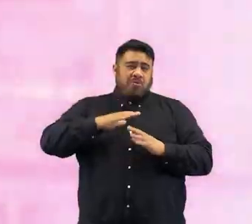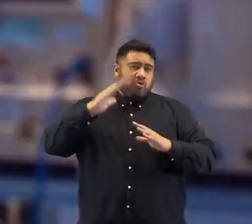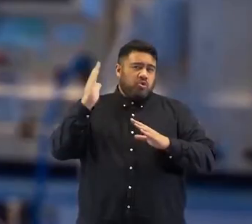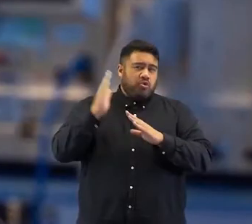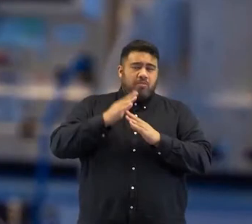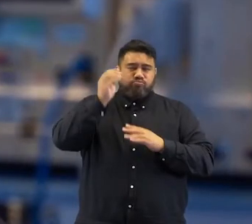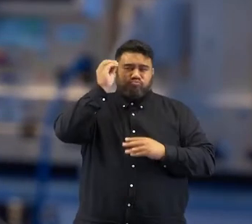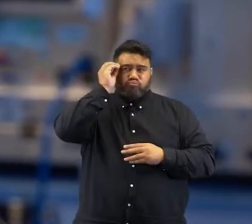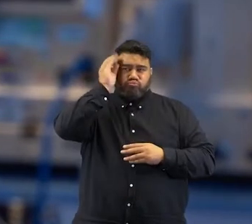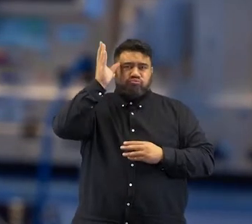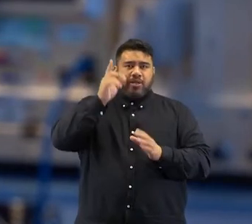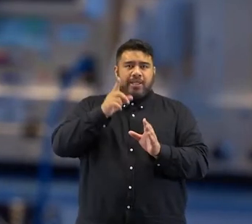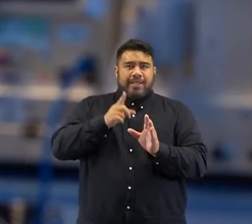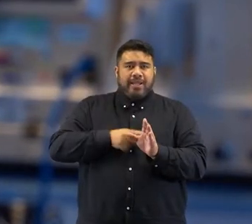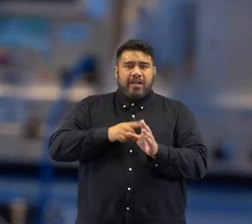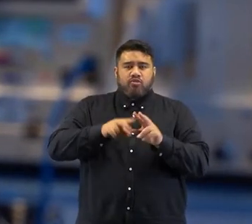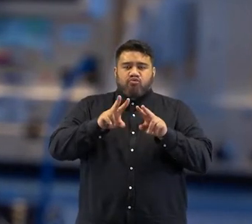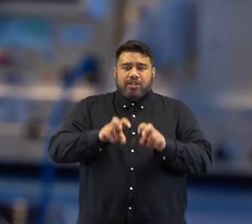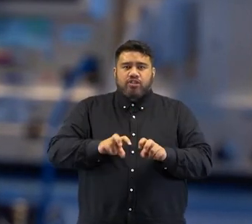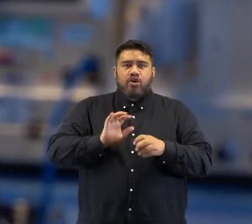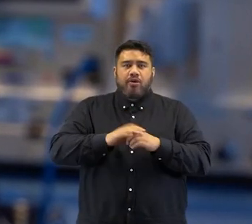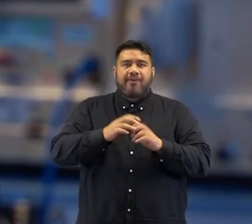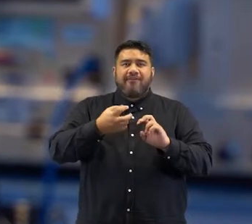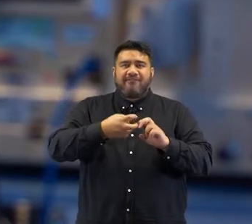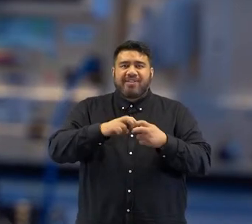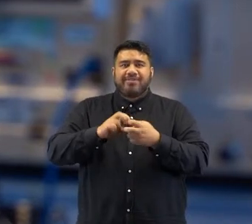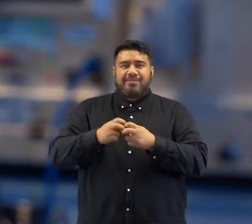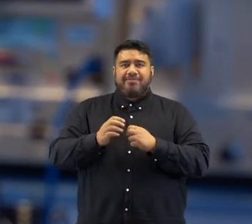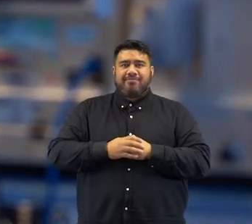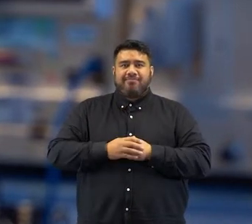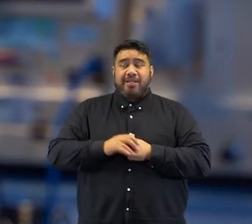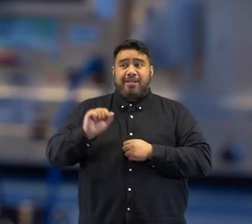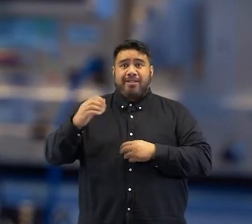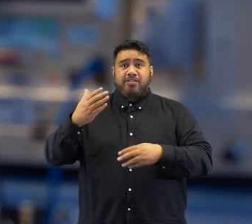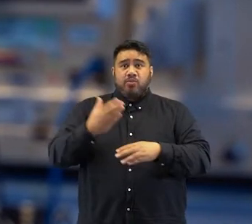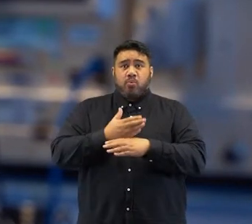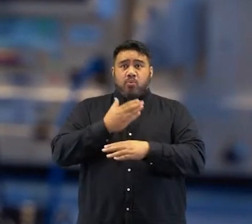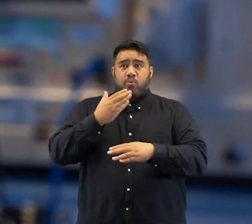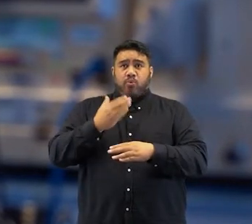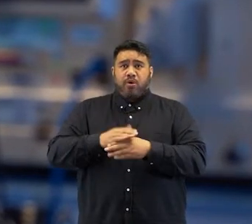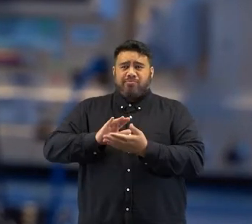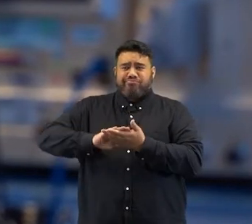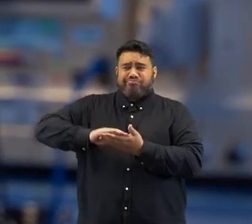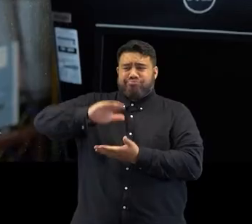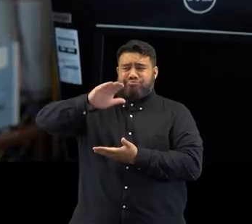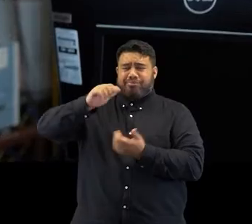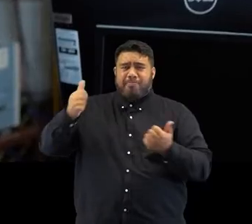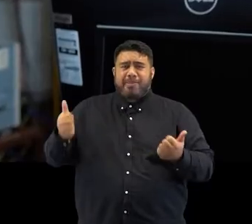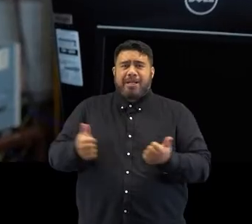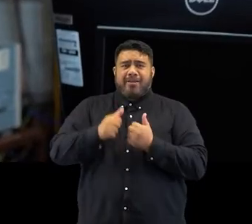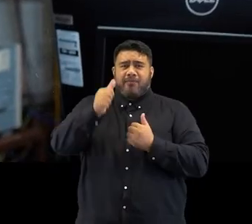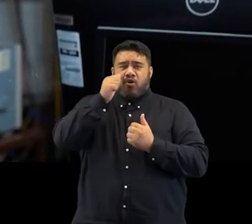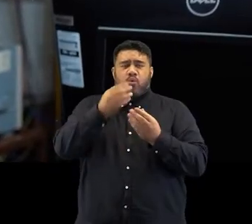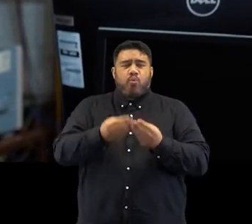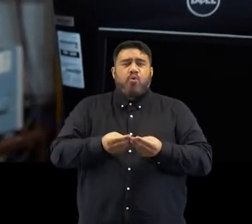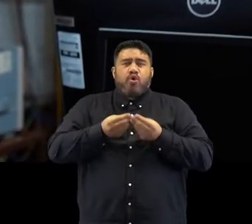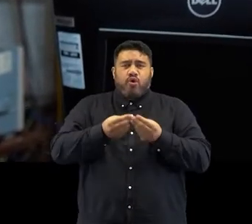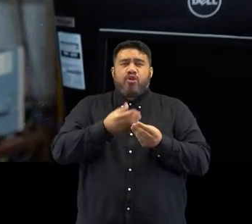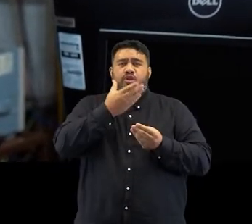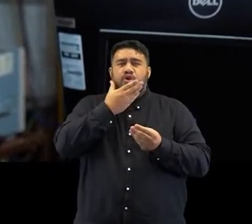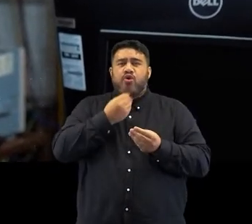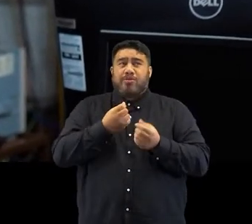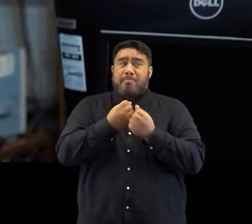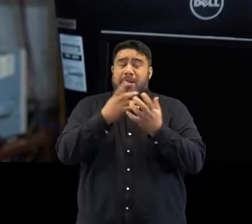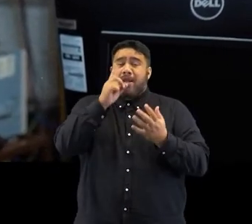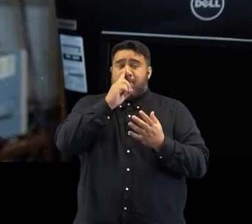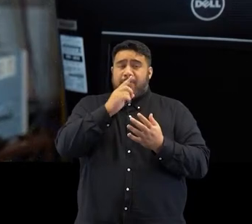most talented young researchers he knows, and his investigations have resulted in the generation of valuable knowledge in the field and had